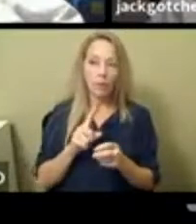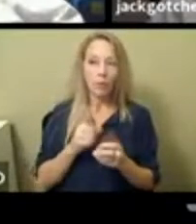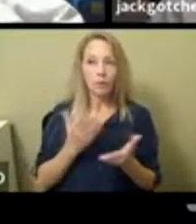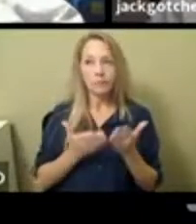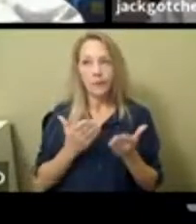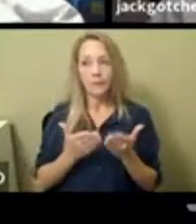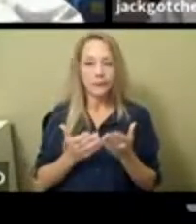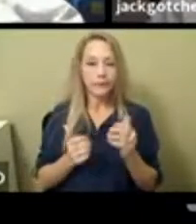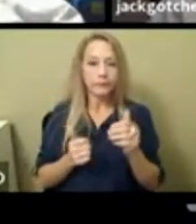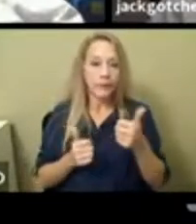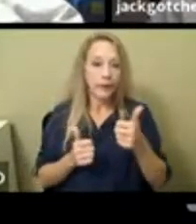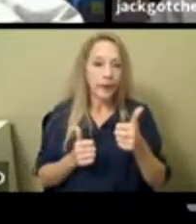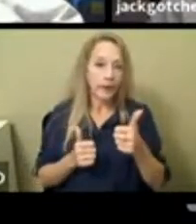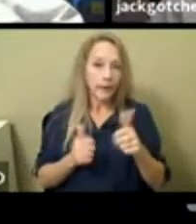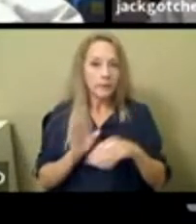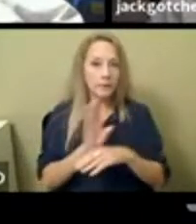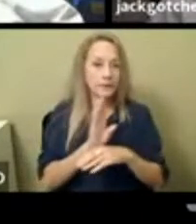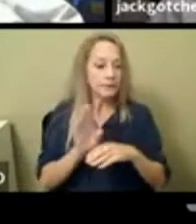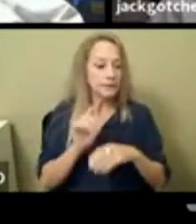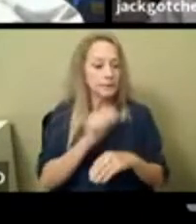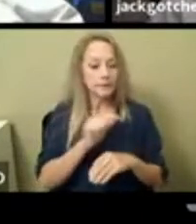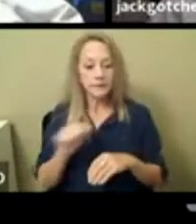in our county.